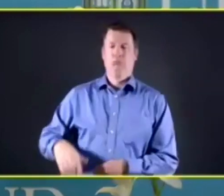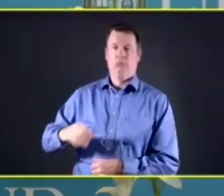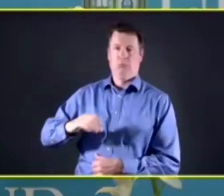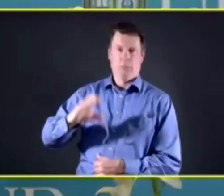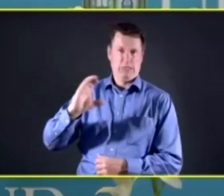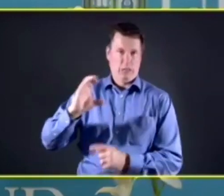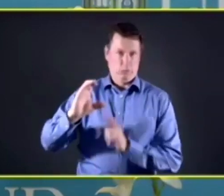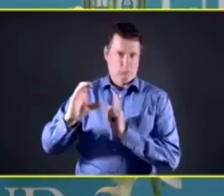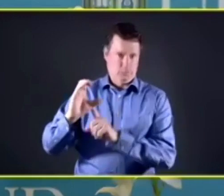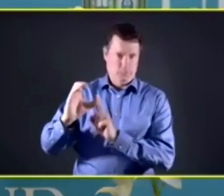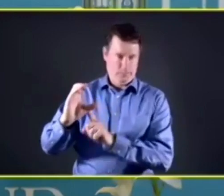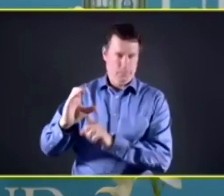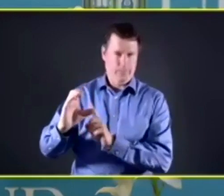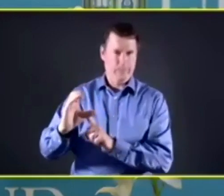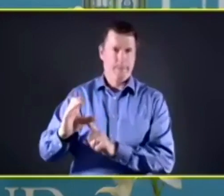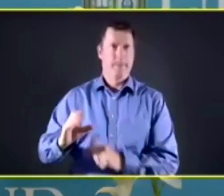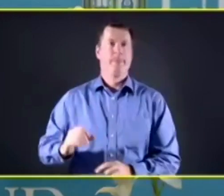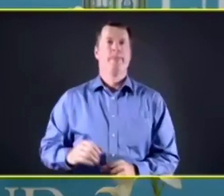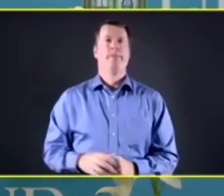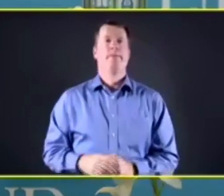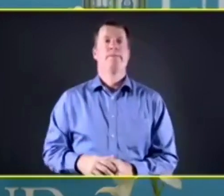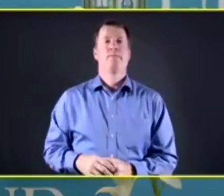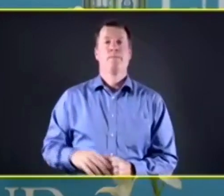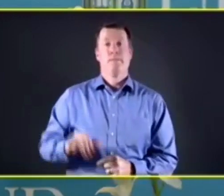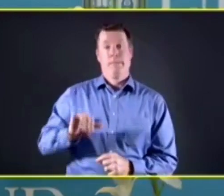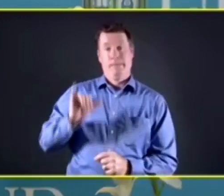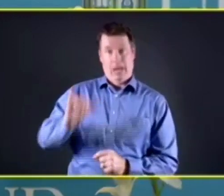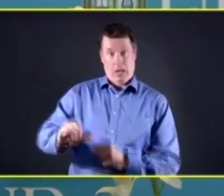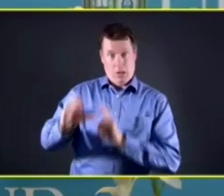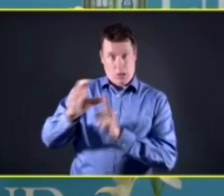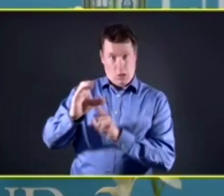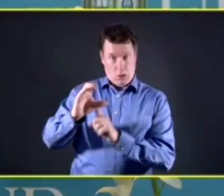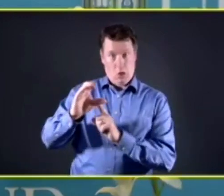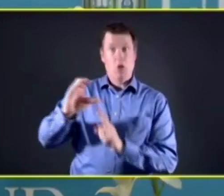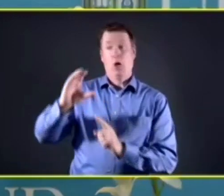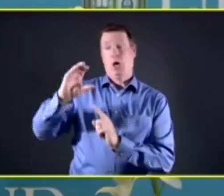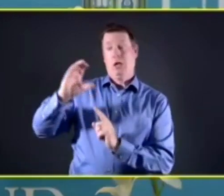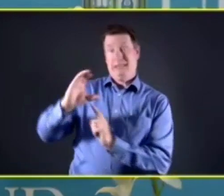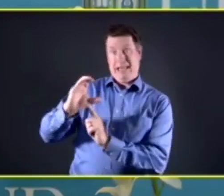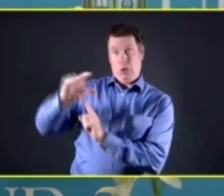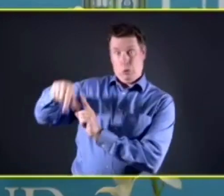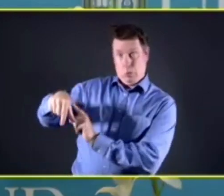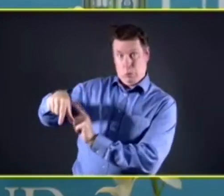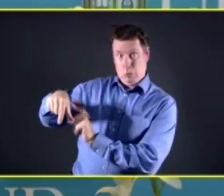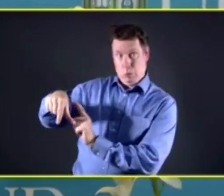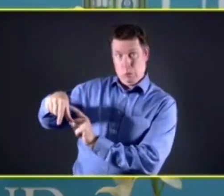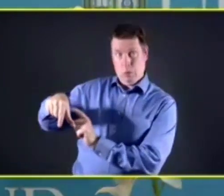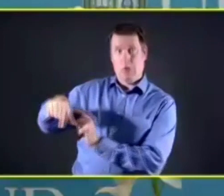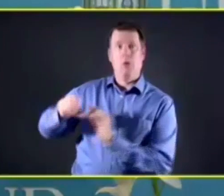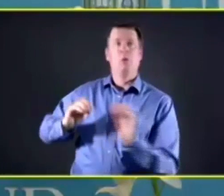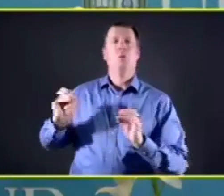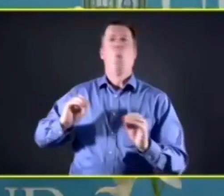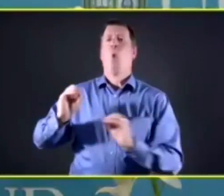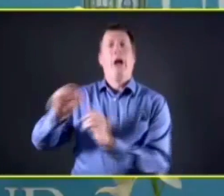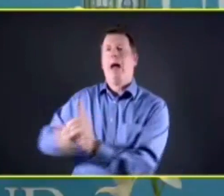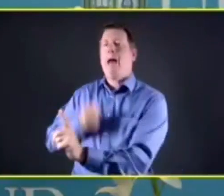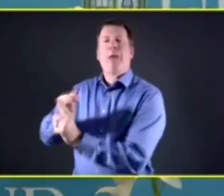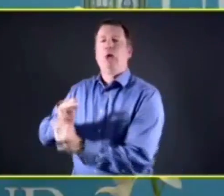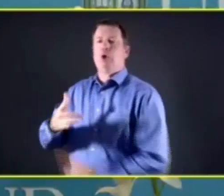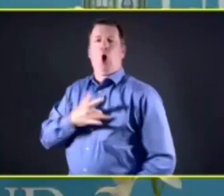cardiotoxic to kind of the normal healthy adults without problems